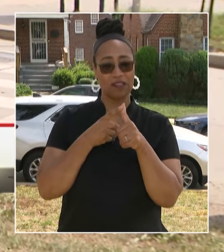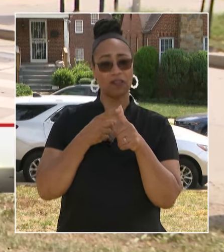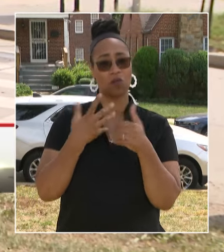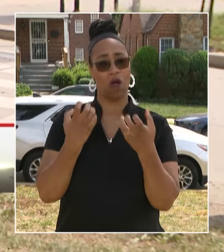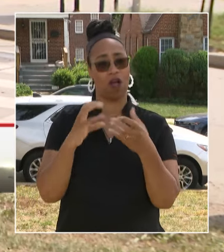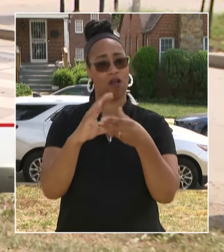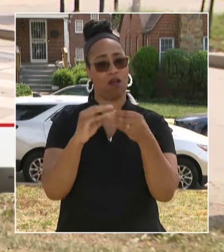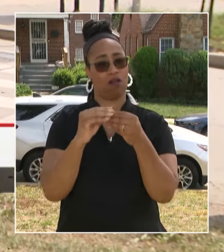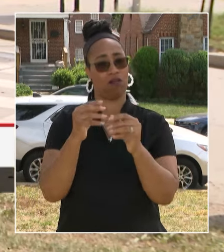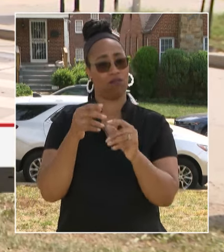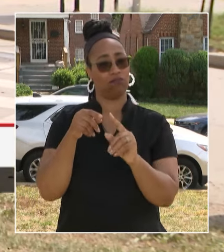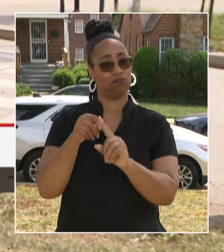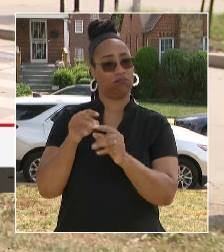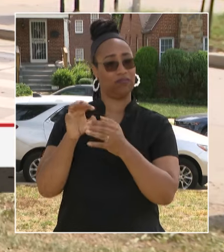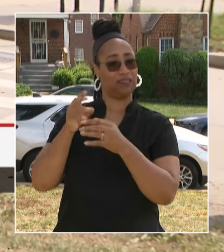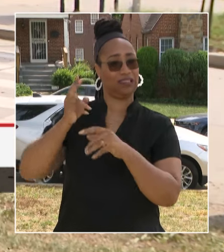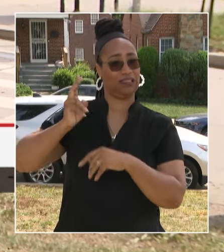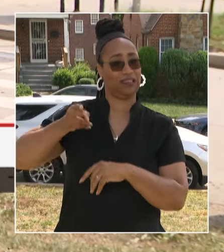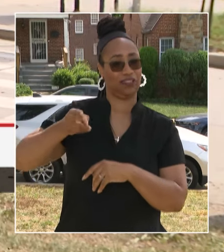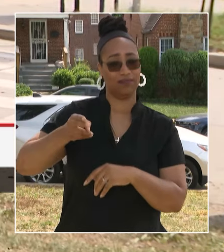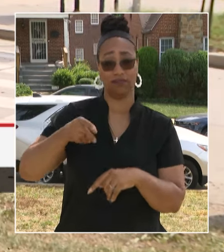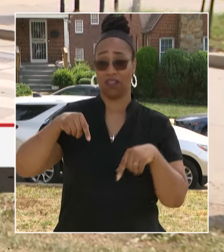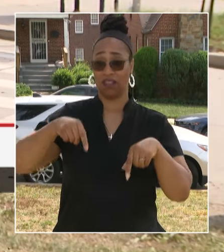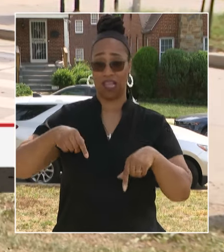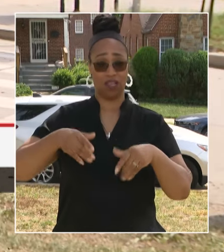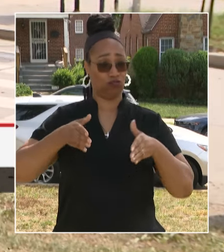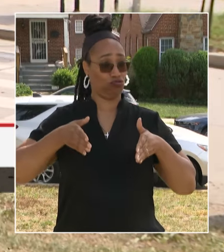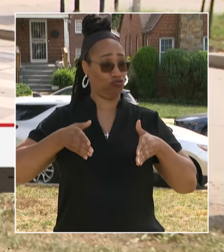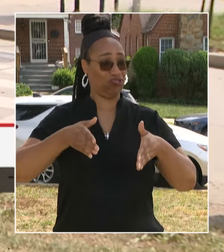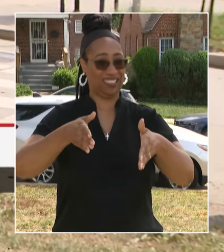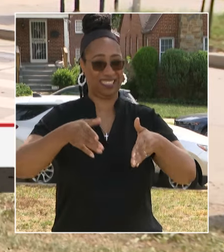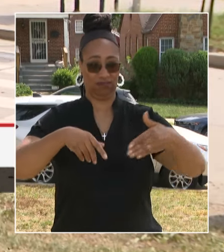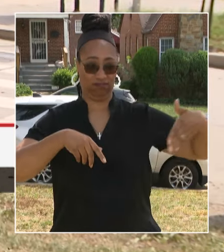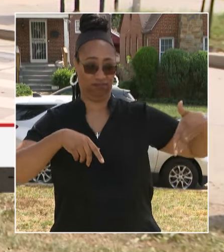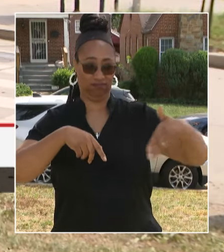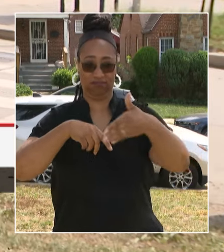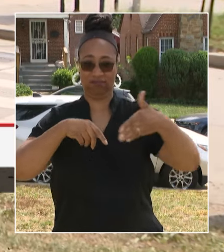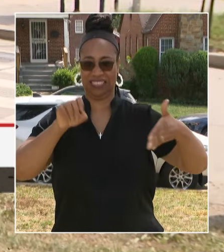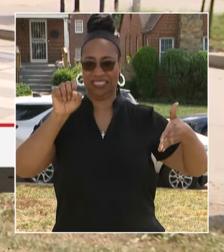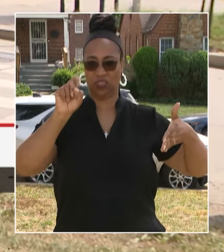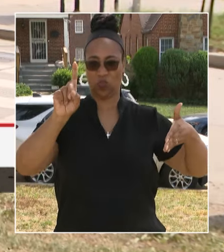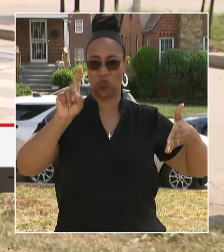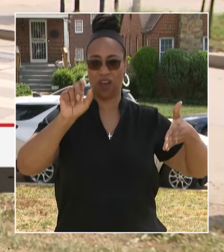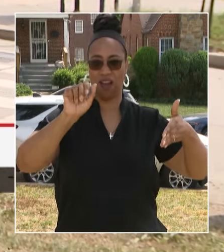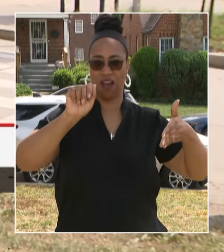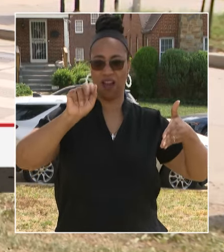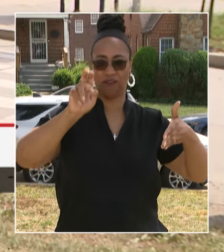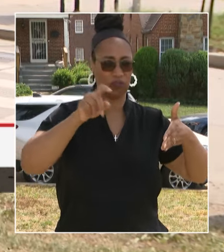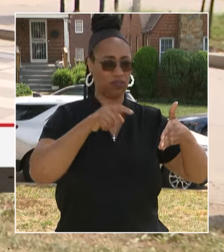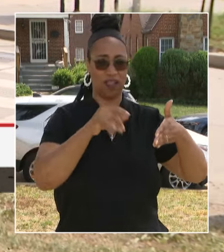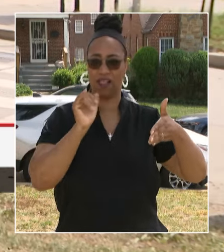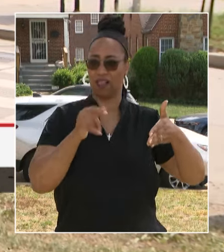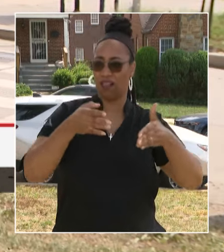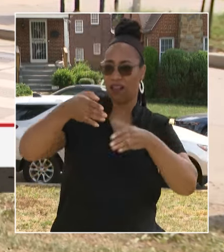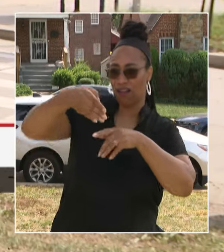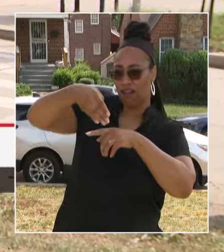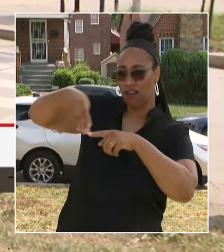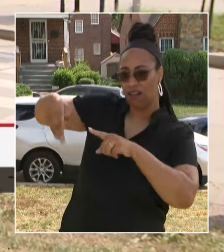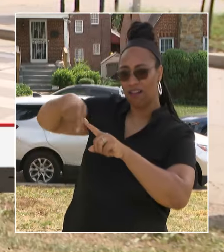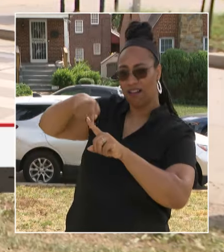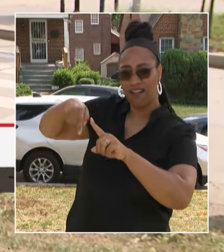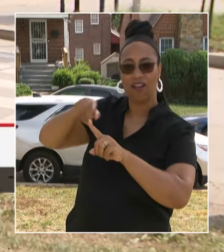Randolph Street and have this street unveiling or street sign unveiling is because that is where the council member lived. And